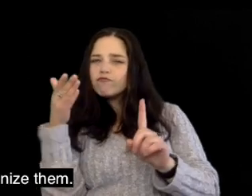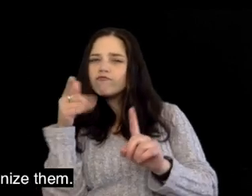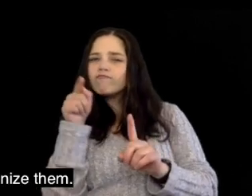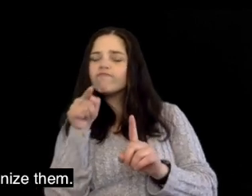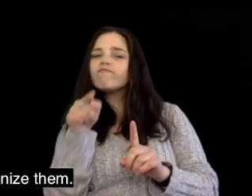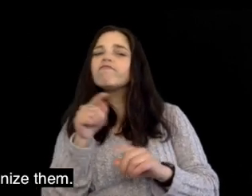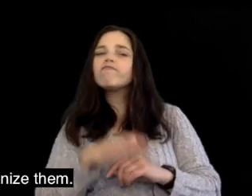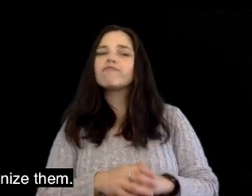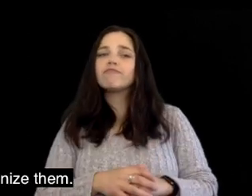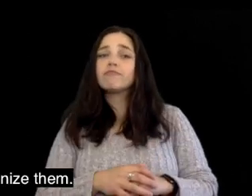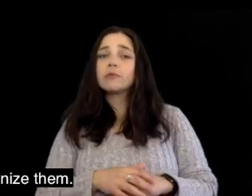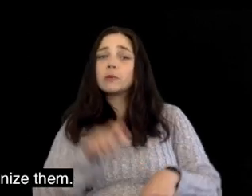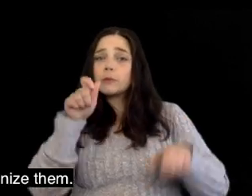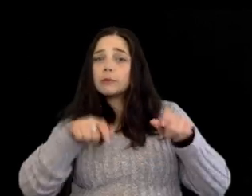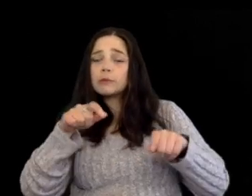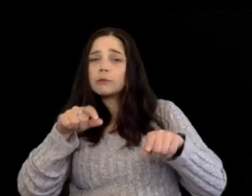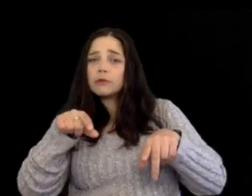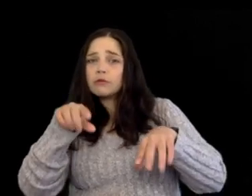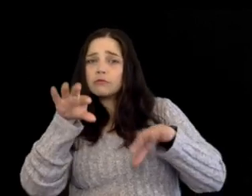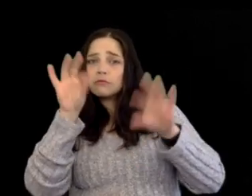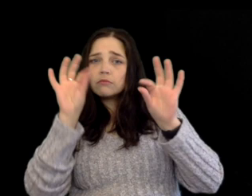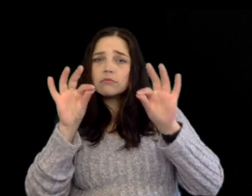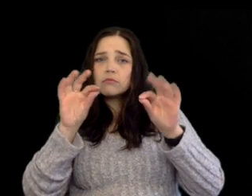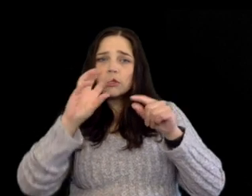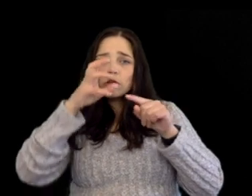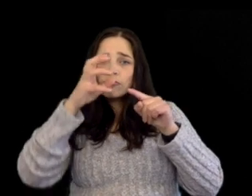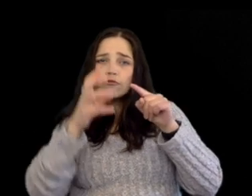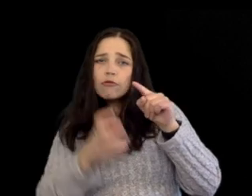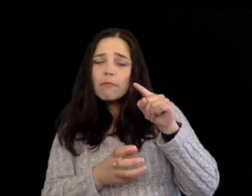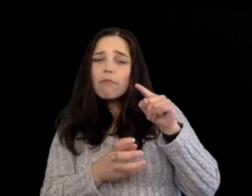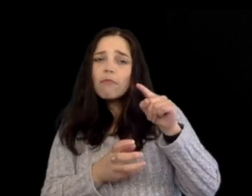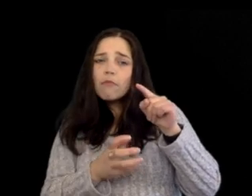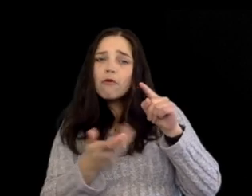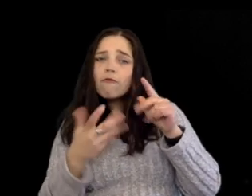By their fruit, you will recognize them.